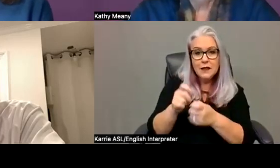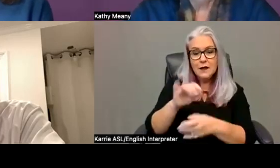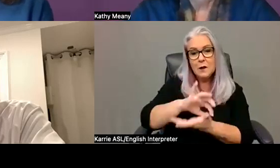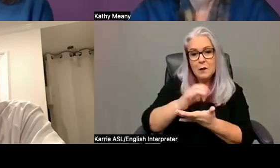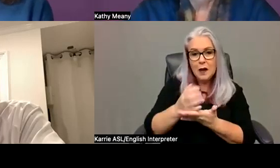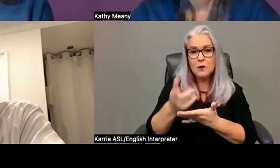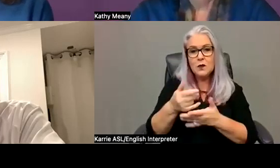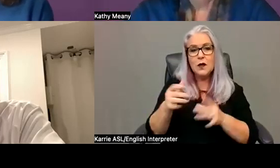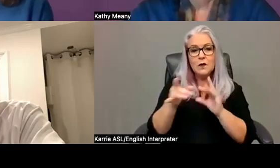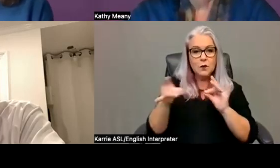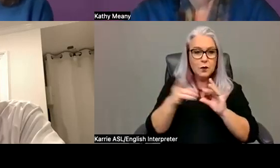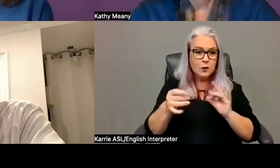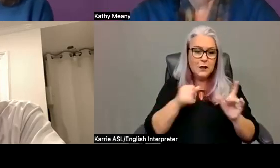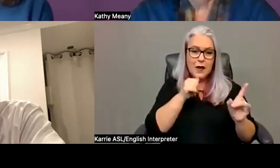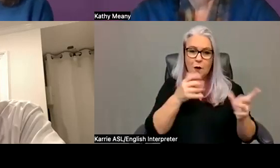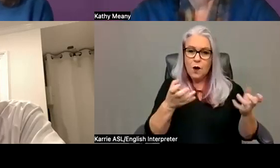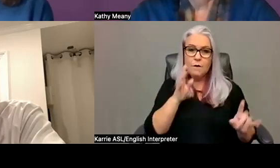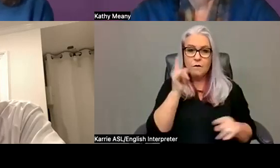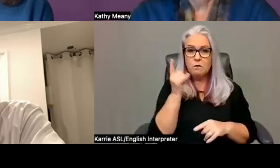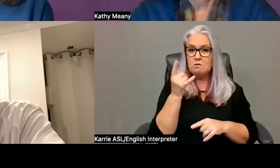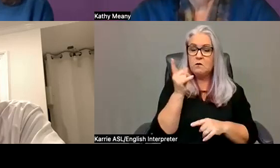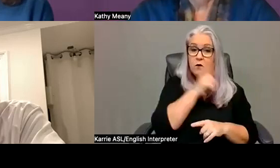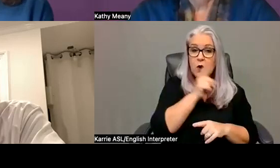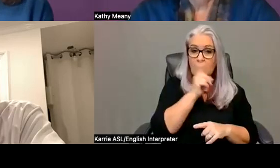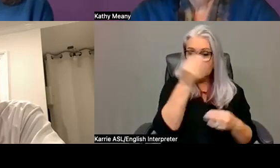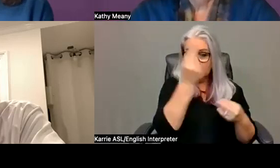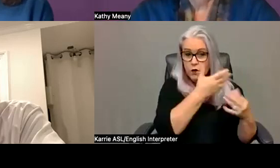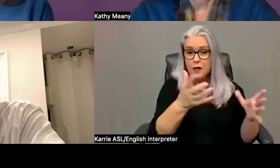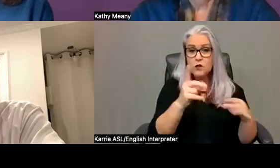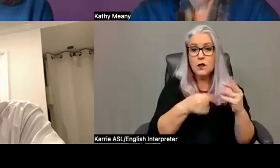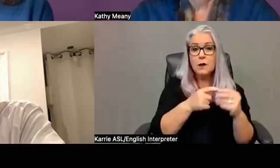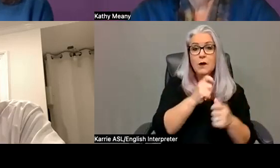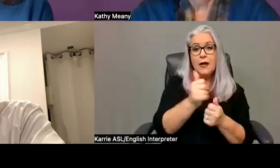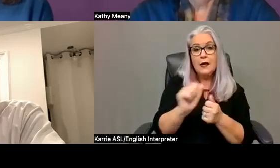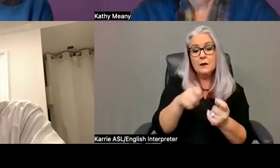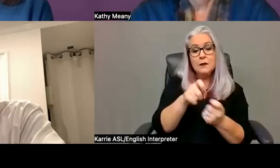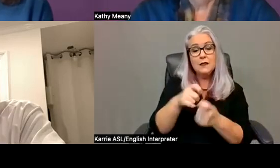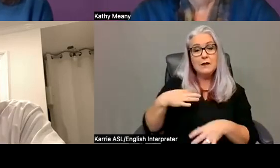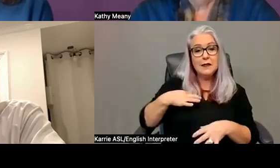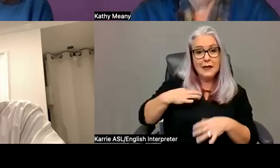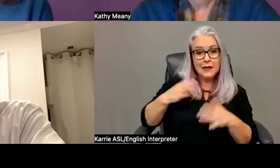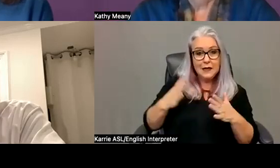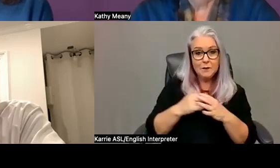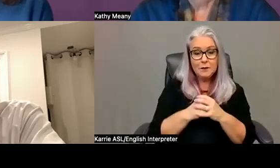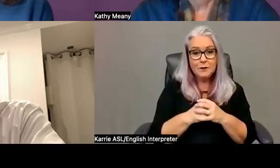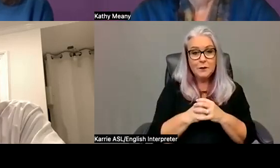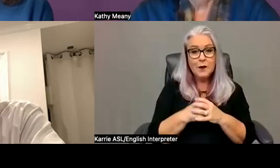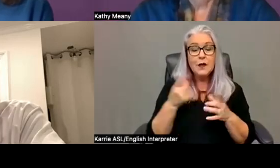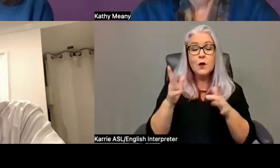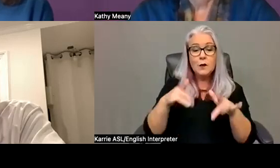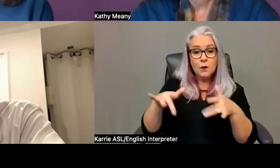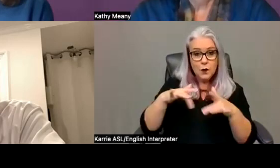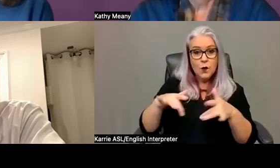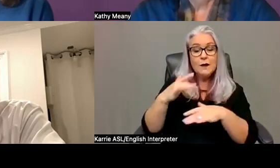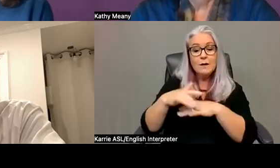or misleading impressions of any candidate. The forum will be recorded and available for later viewing. There will be